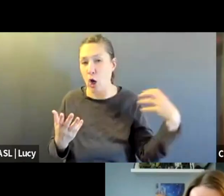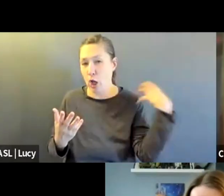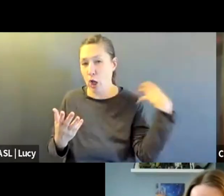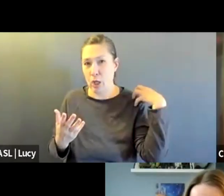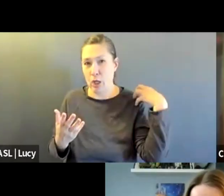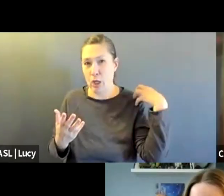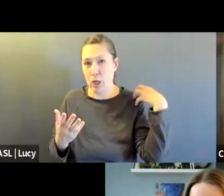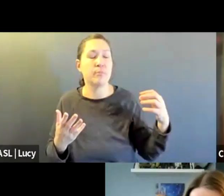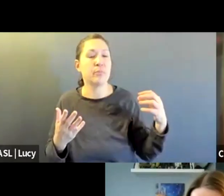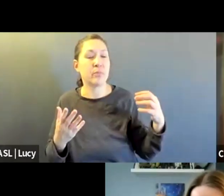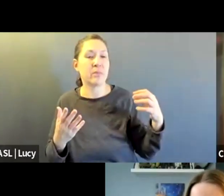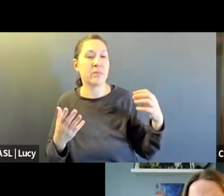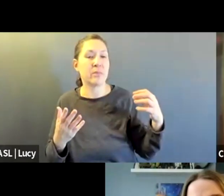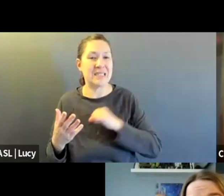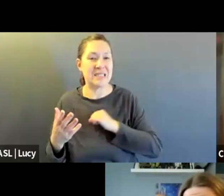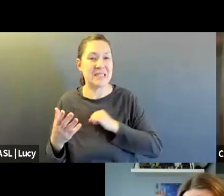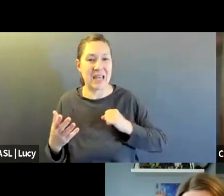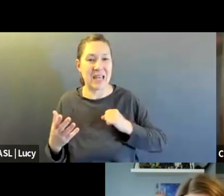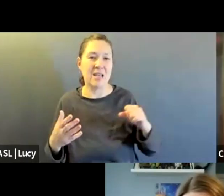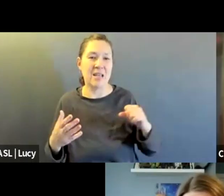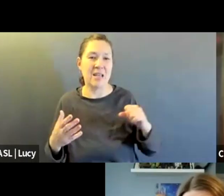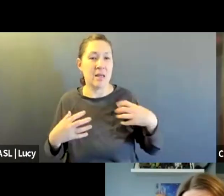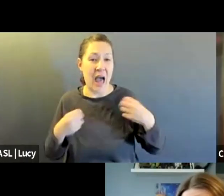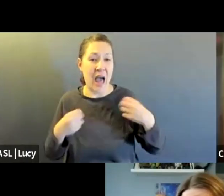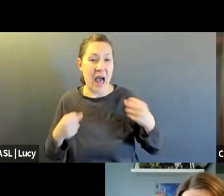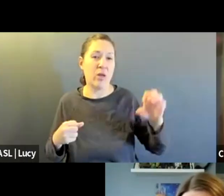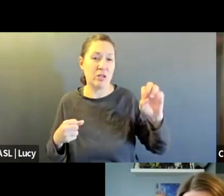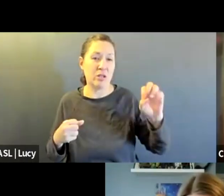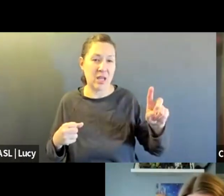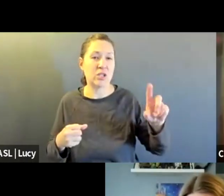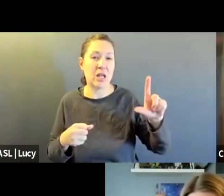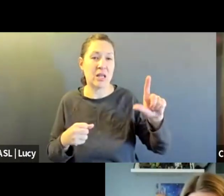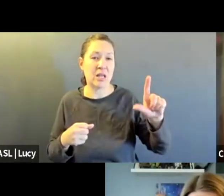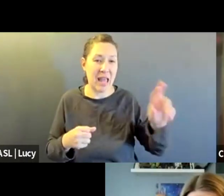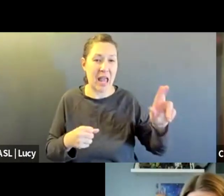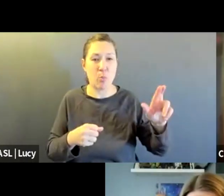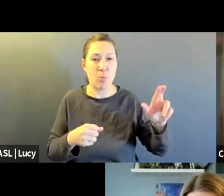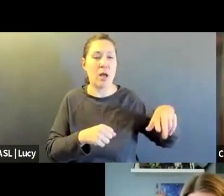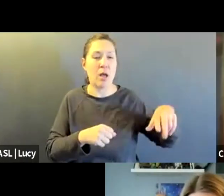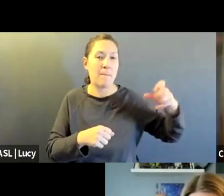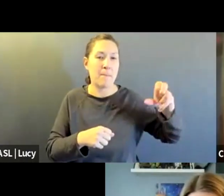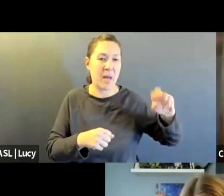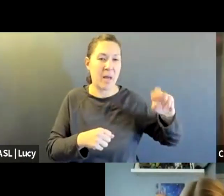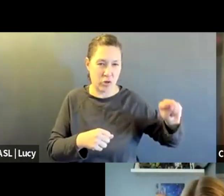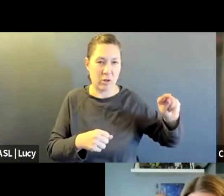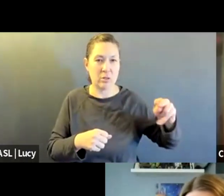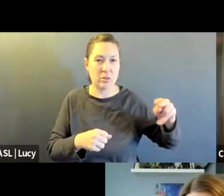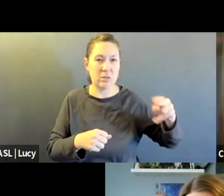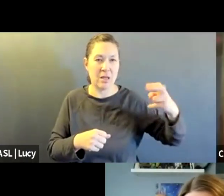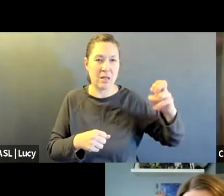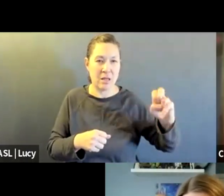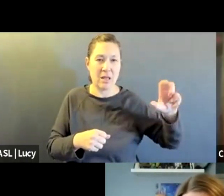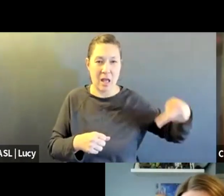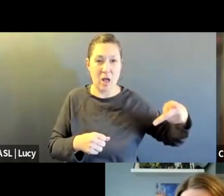Health, Education, Labor, and Pensions, that he is planning to introduce a bill to abolish the Department of Ed. We think that